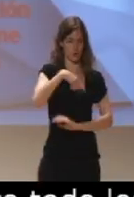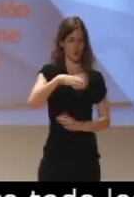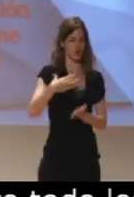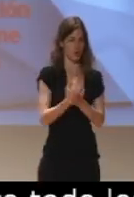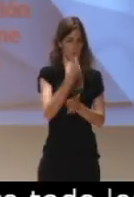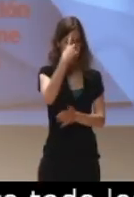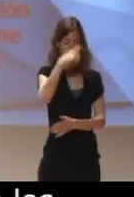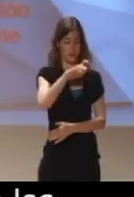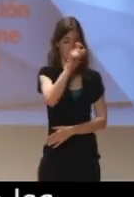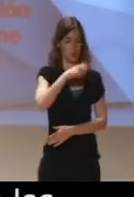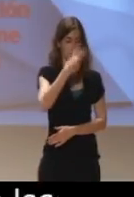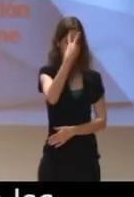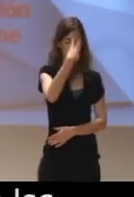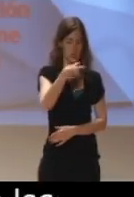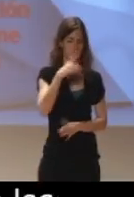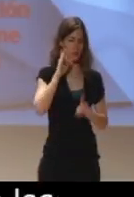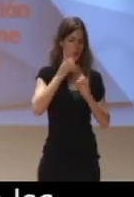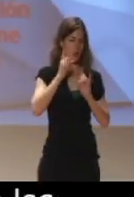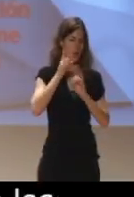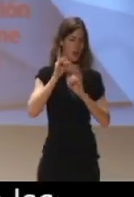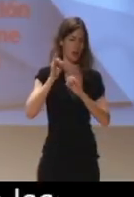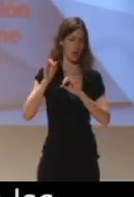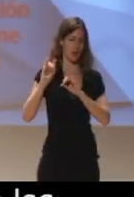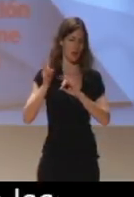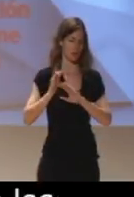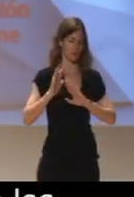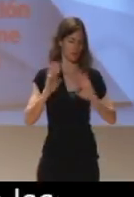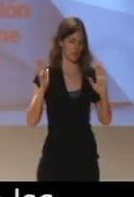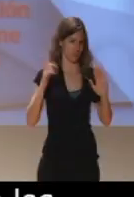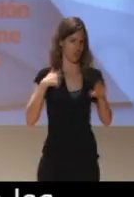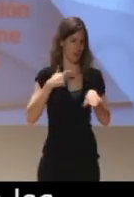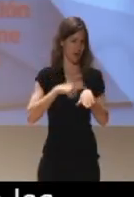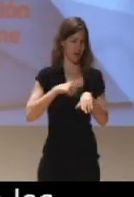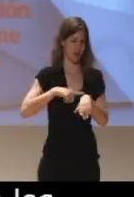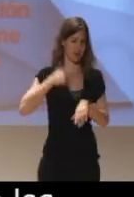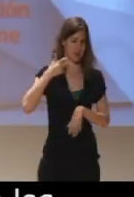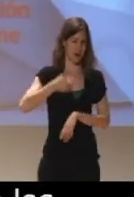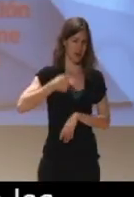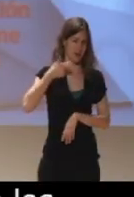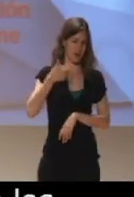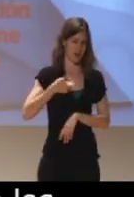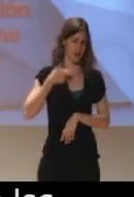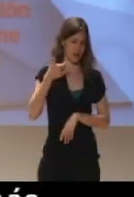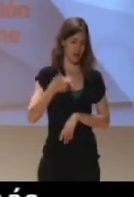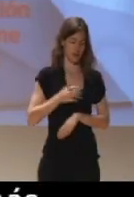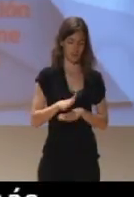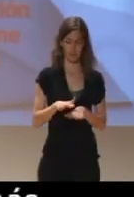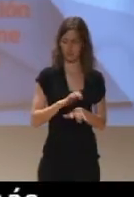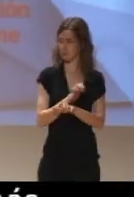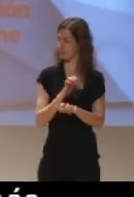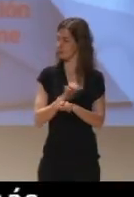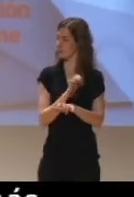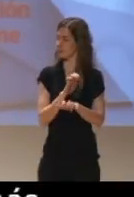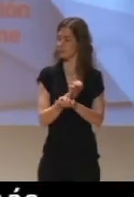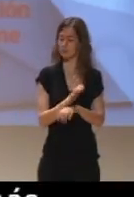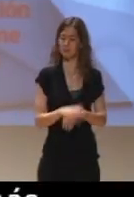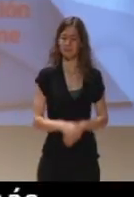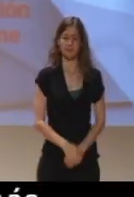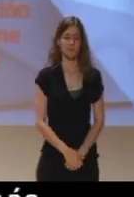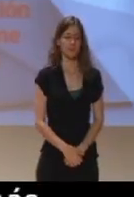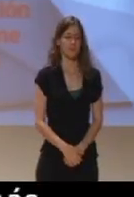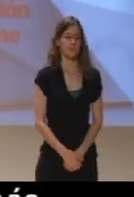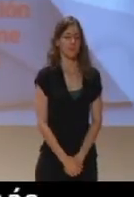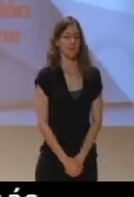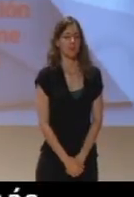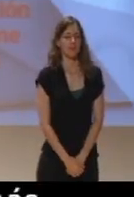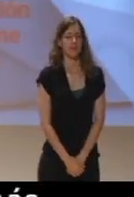that the blind people talk a lot on the phone, on the mobile phone, and normally they call a lot of people and they talk for